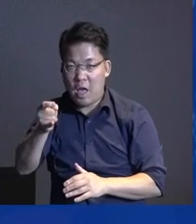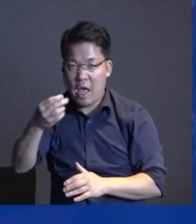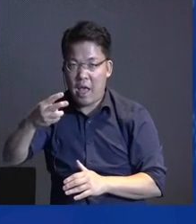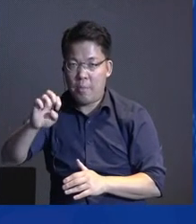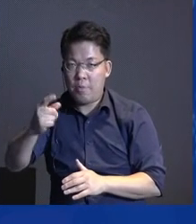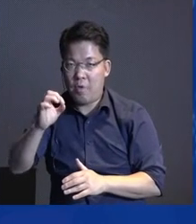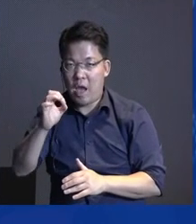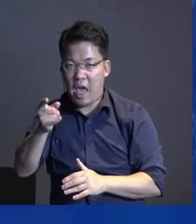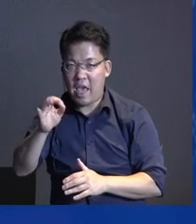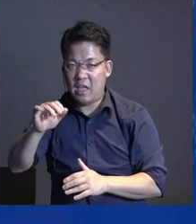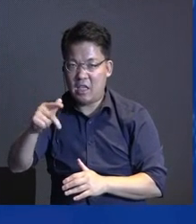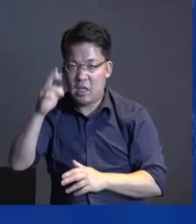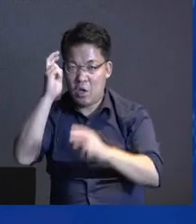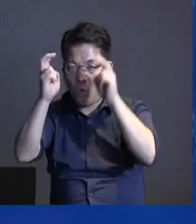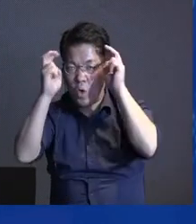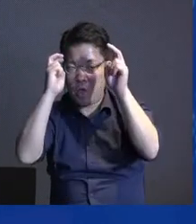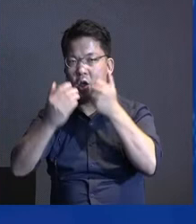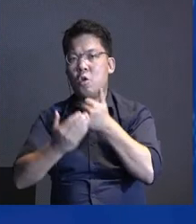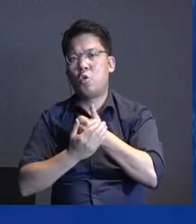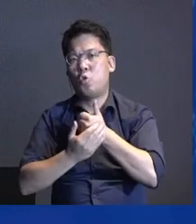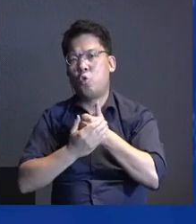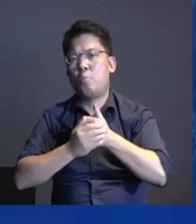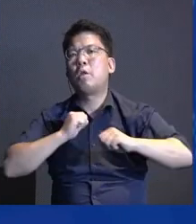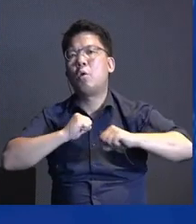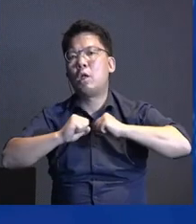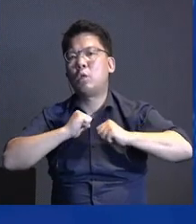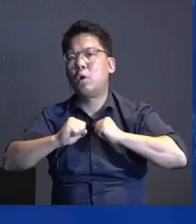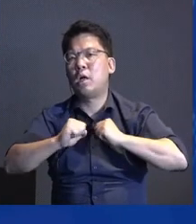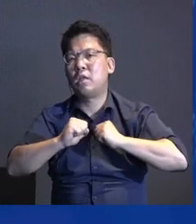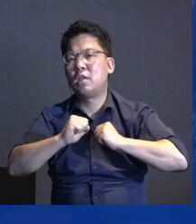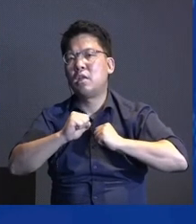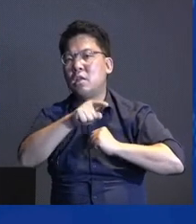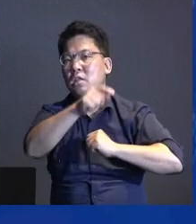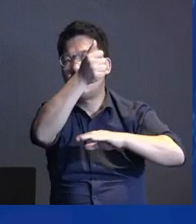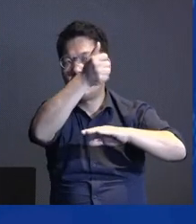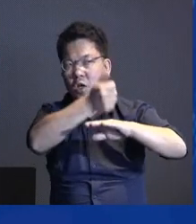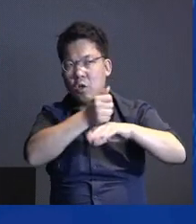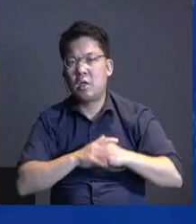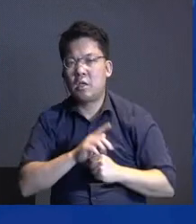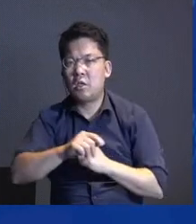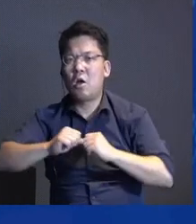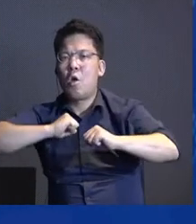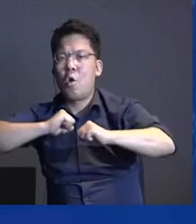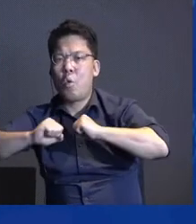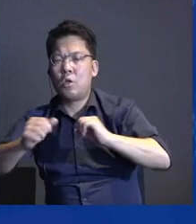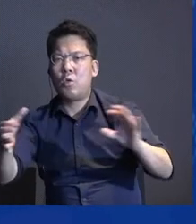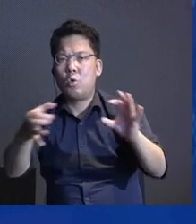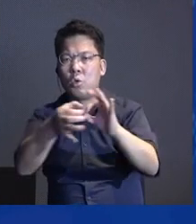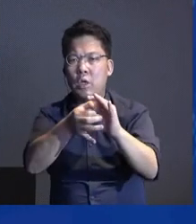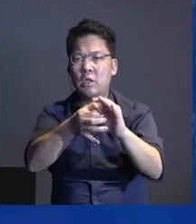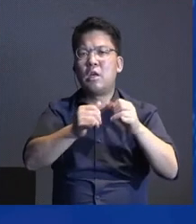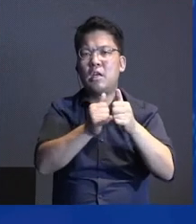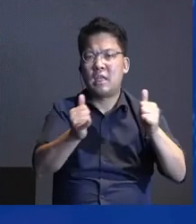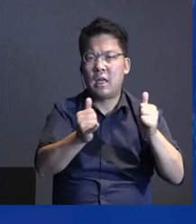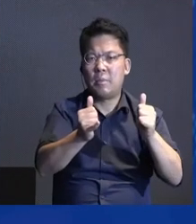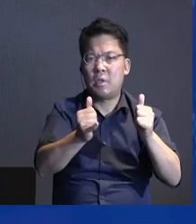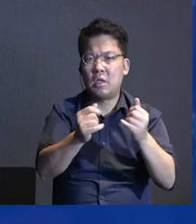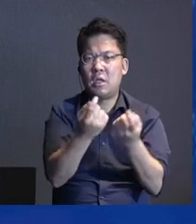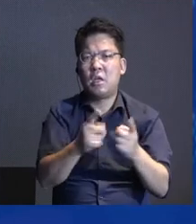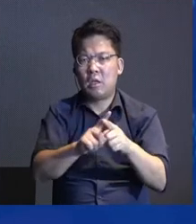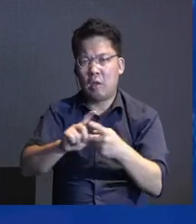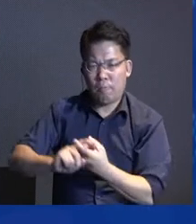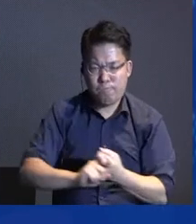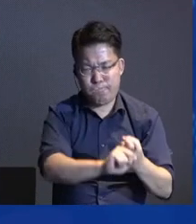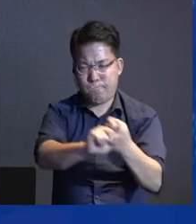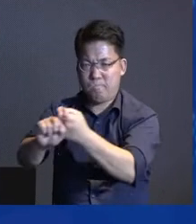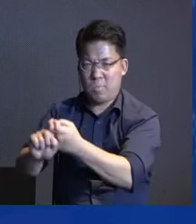the local solidarity. And the club is recognized not only nationally, but also internationally, and